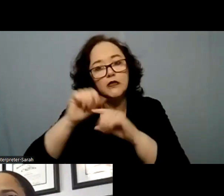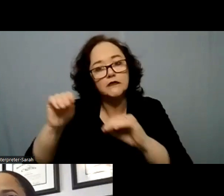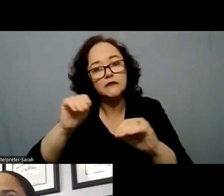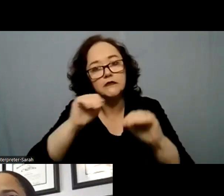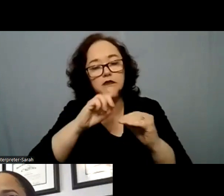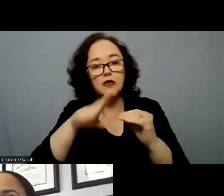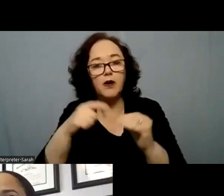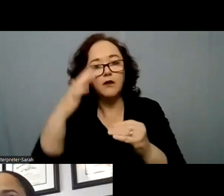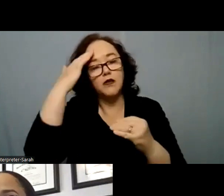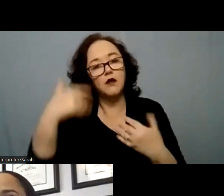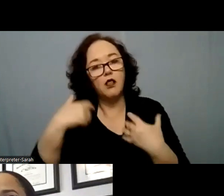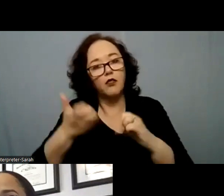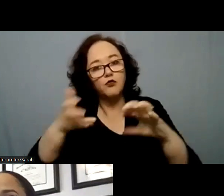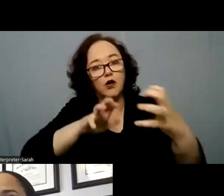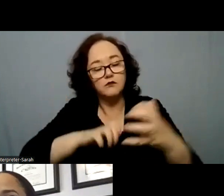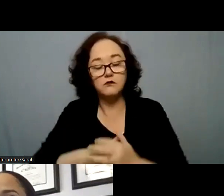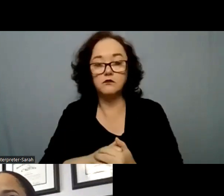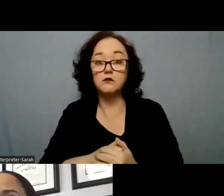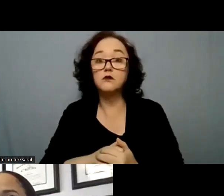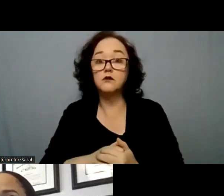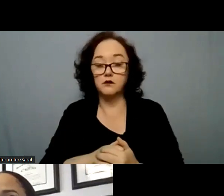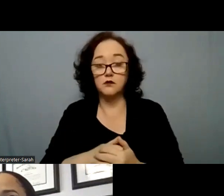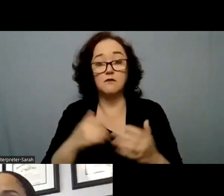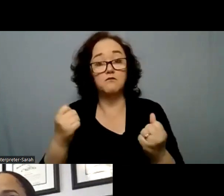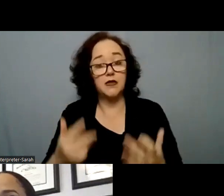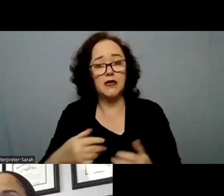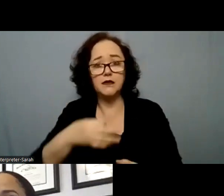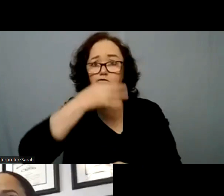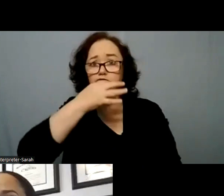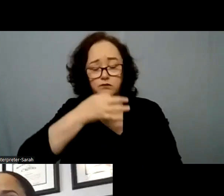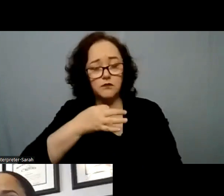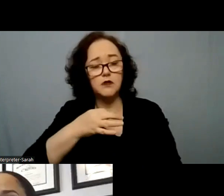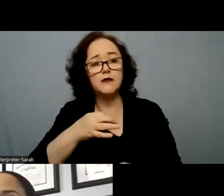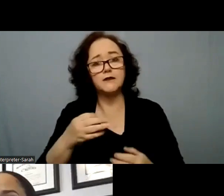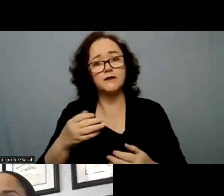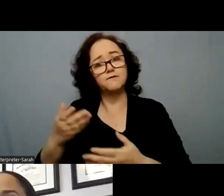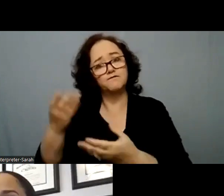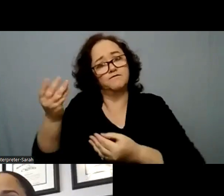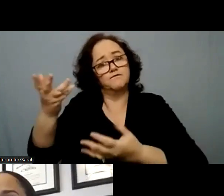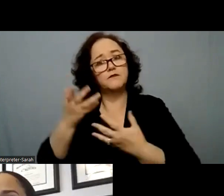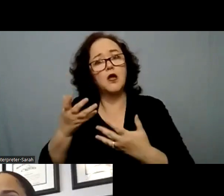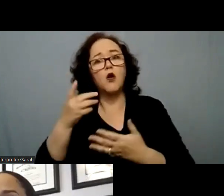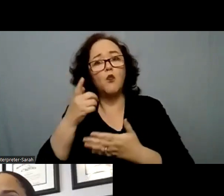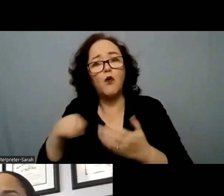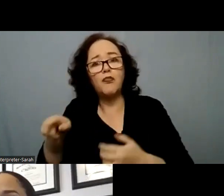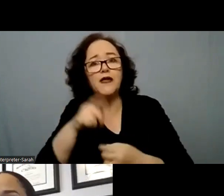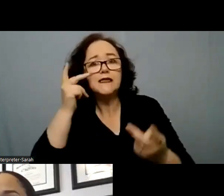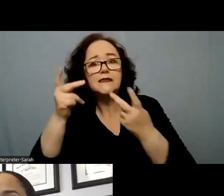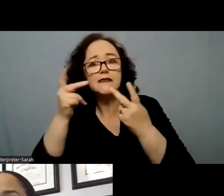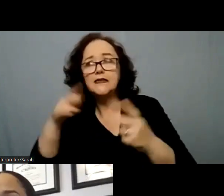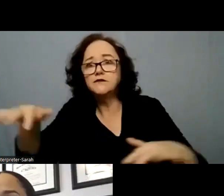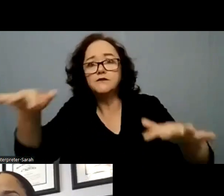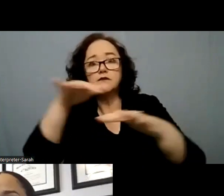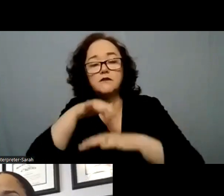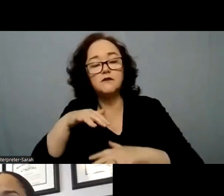are some of our finest experts in sharing with us what they're seeing in the field. So that really matters in dropping that